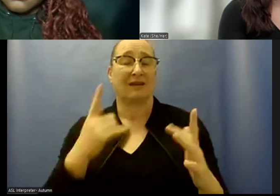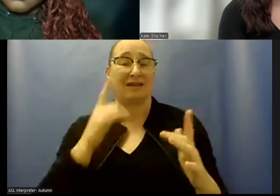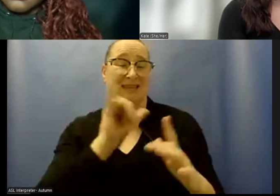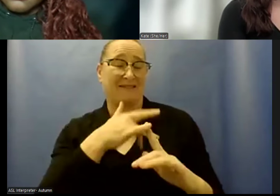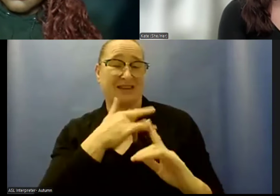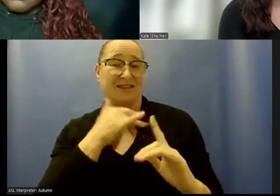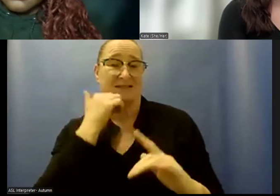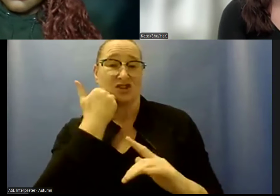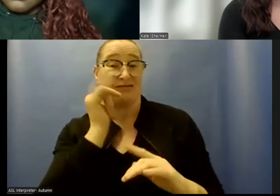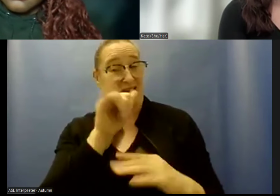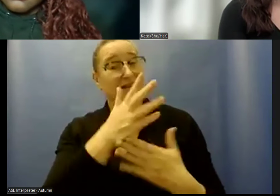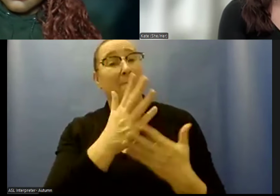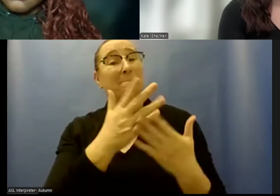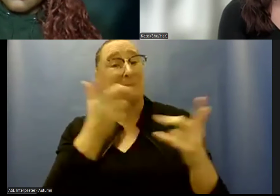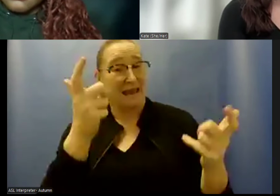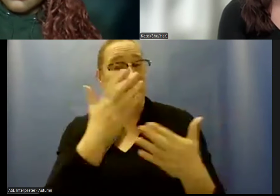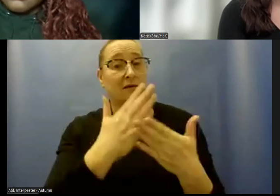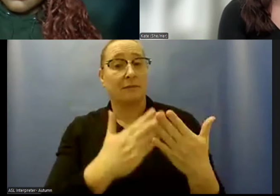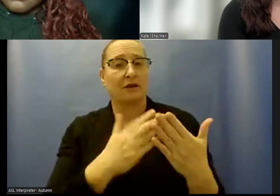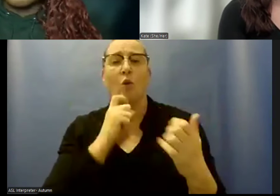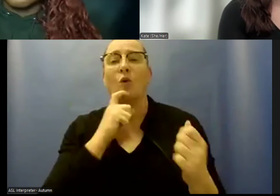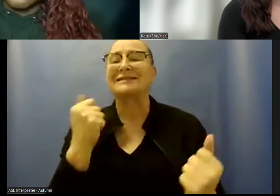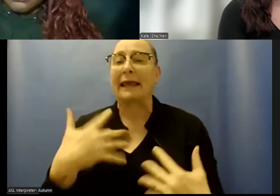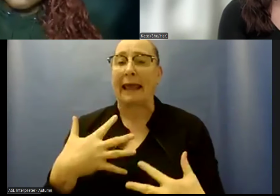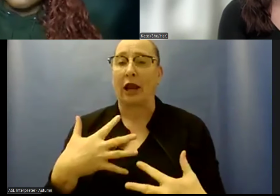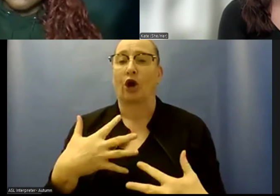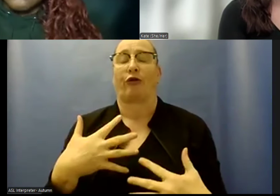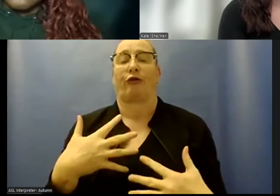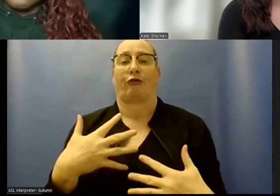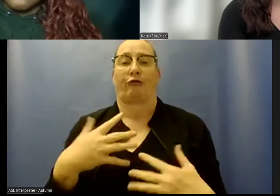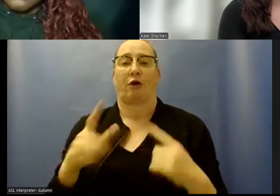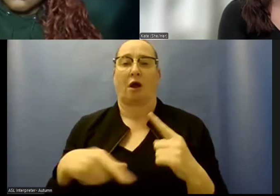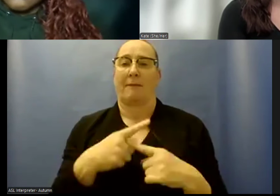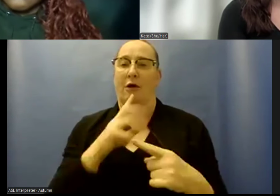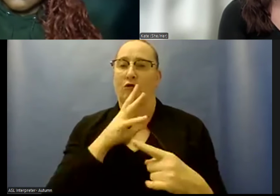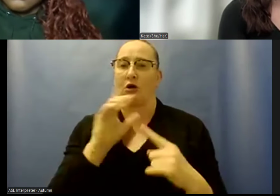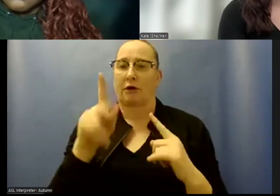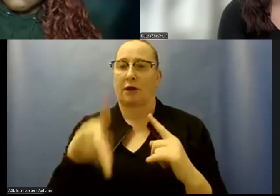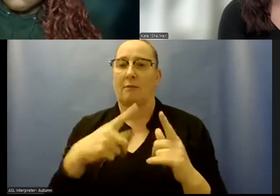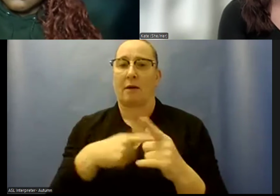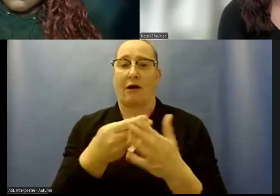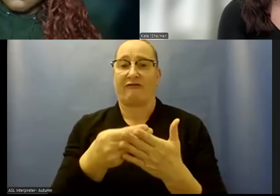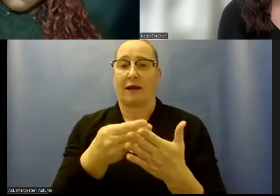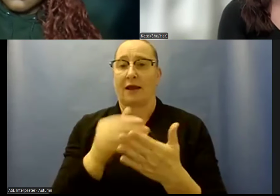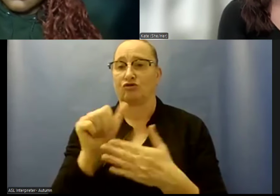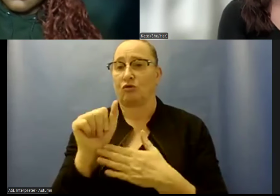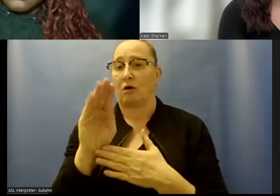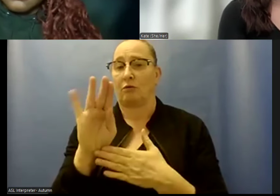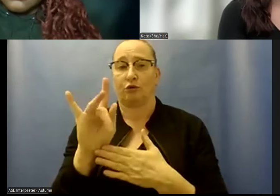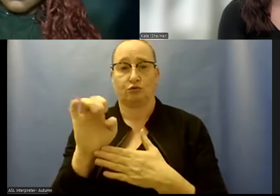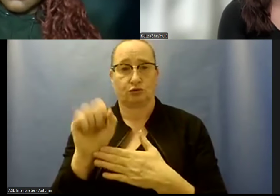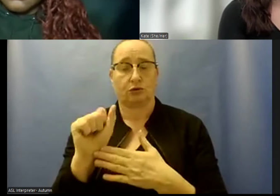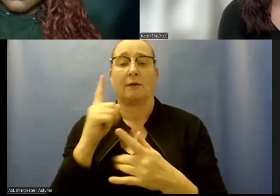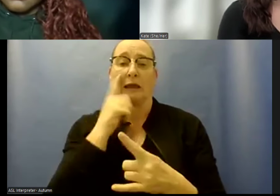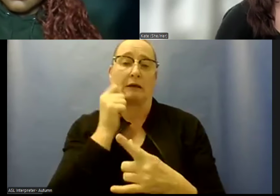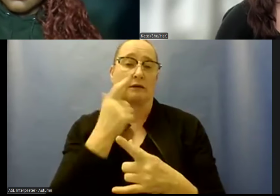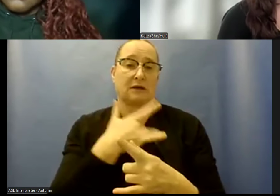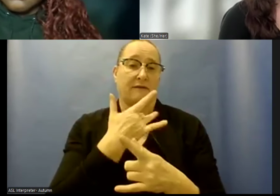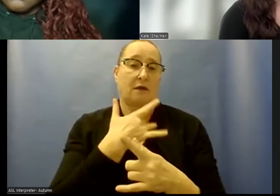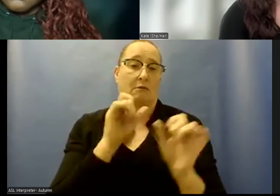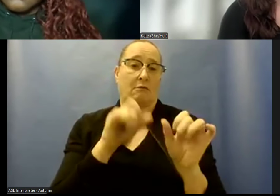big piece, or even scared about speaking up about financial abuse because they feel that they